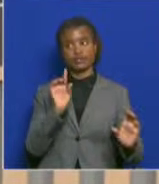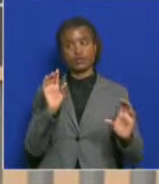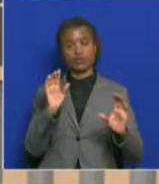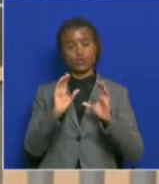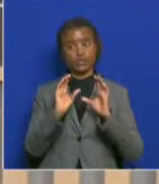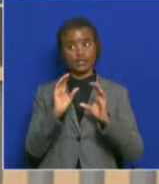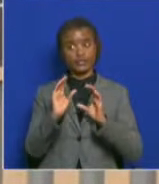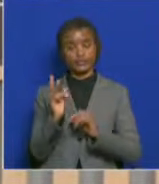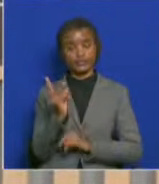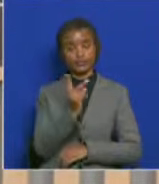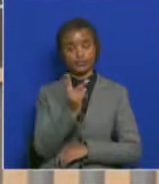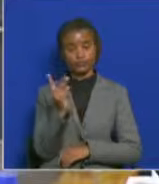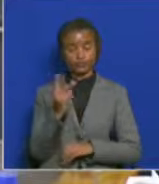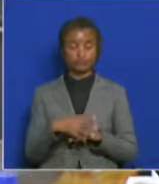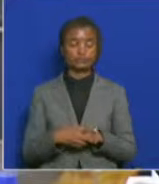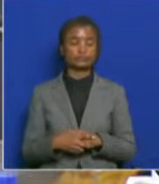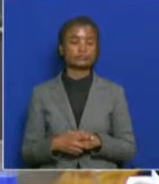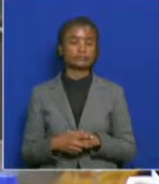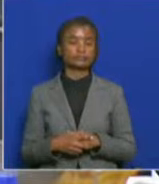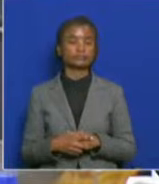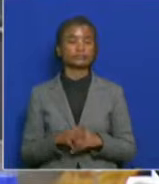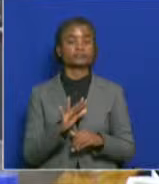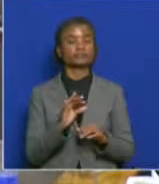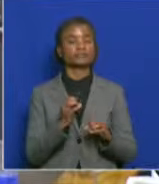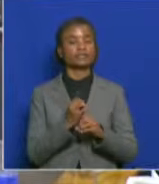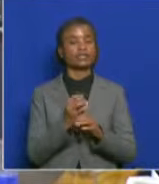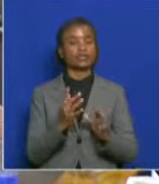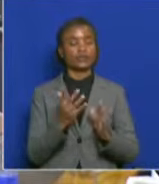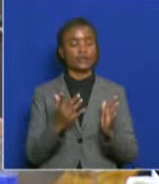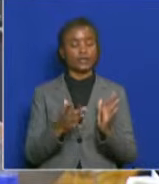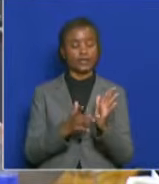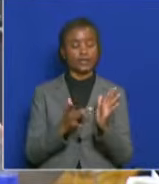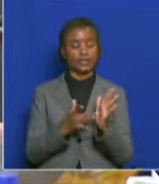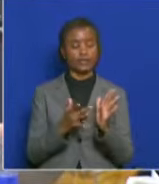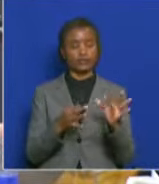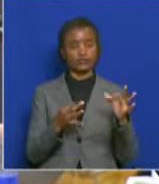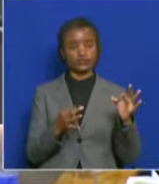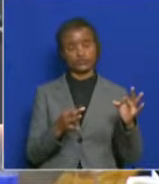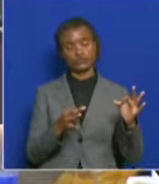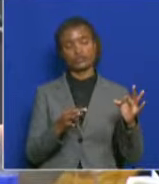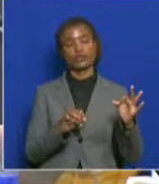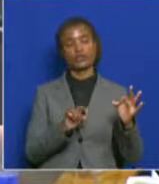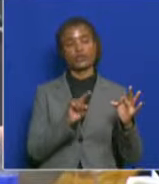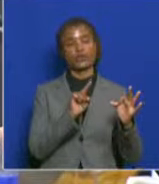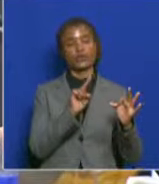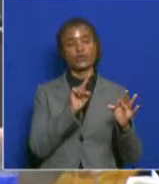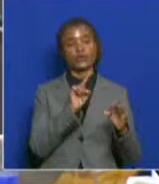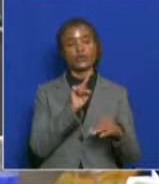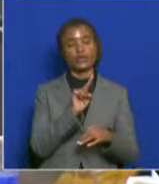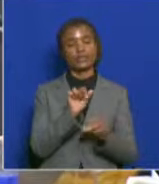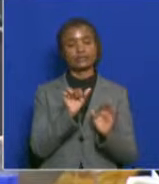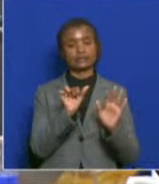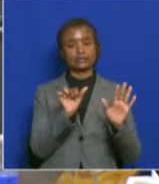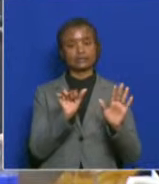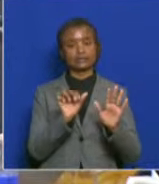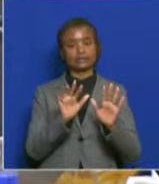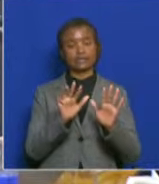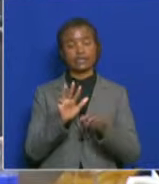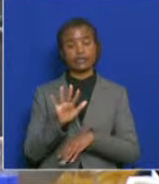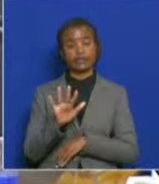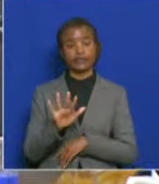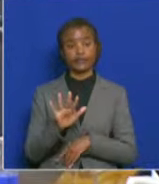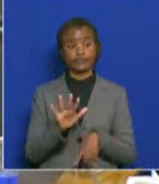And it begins at the top of 5695. And what it begins with is Mr. Sayed saying, who can I speak to